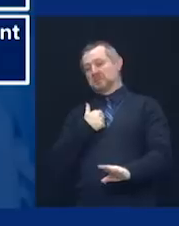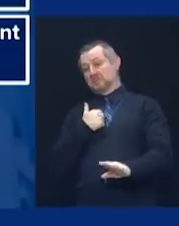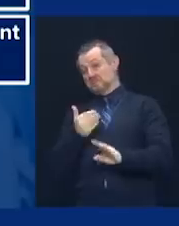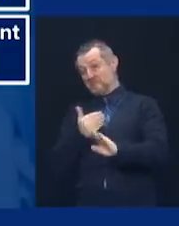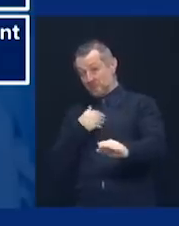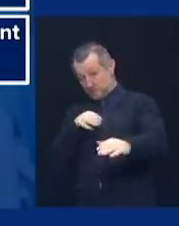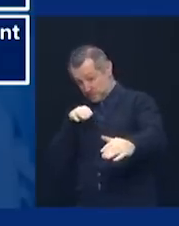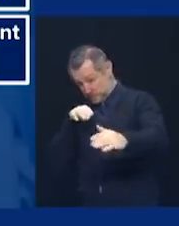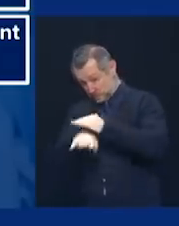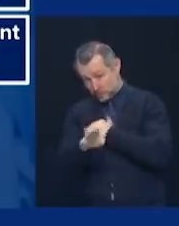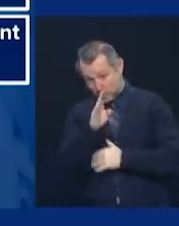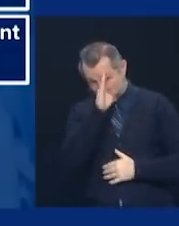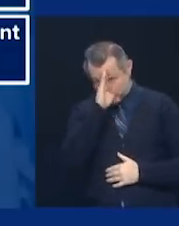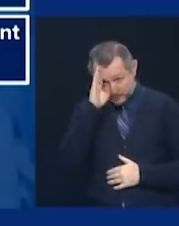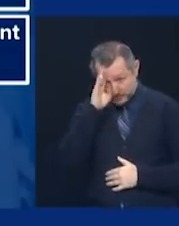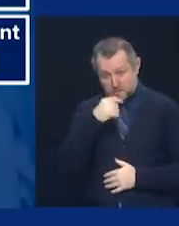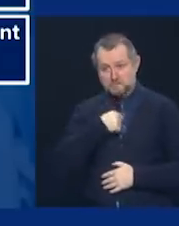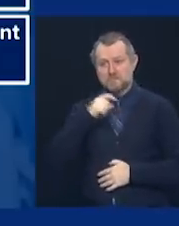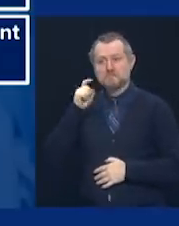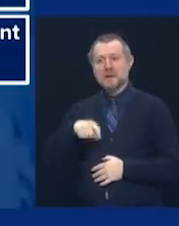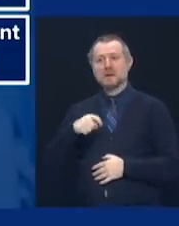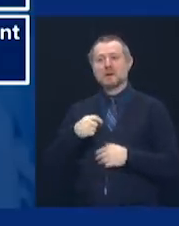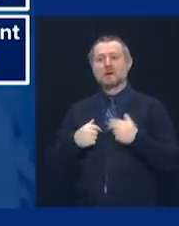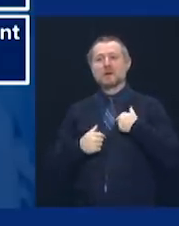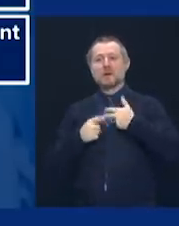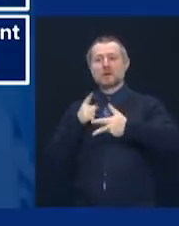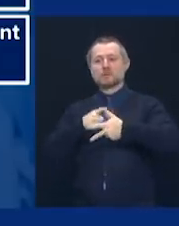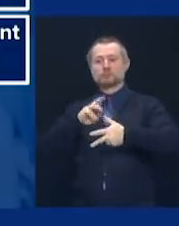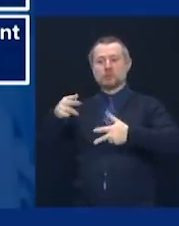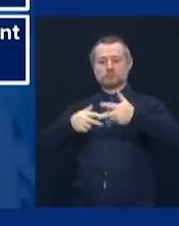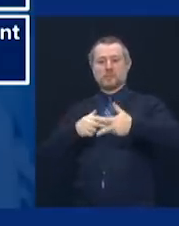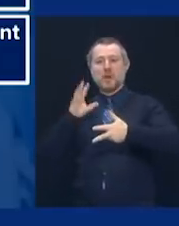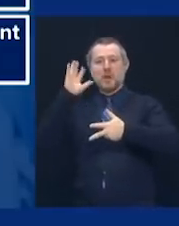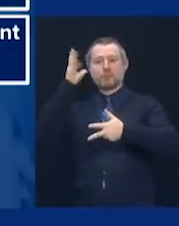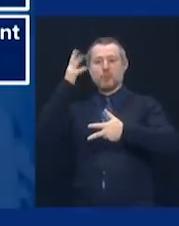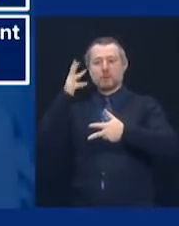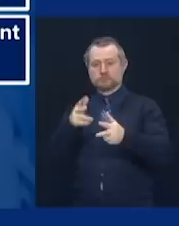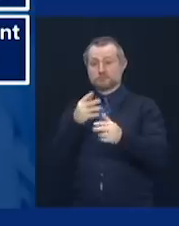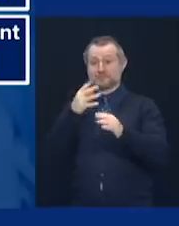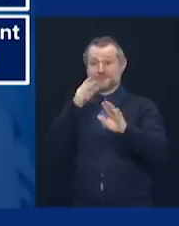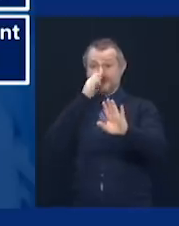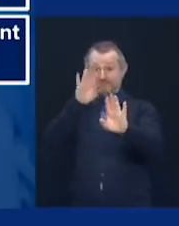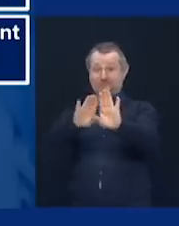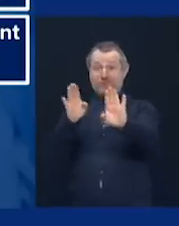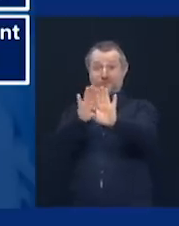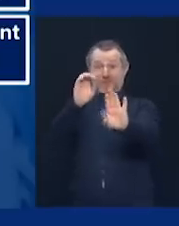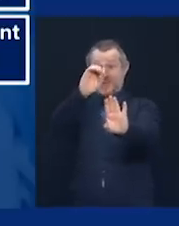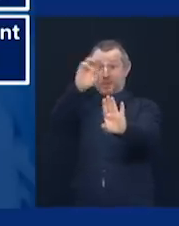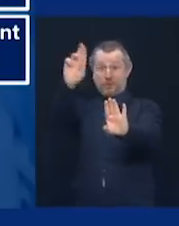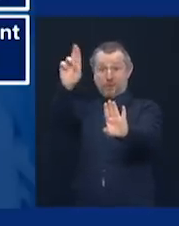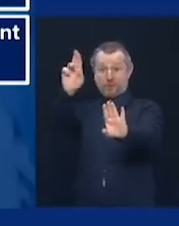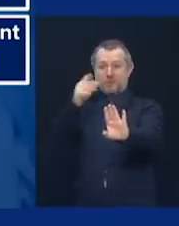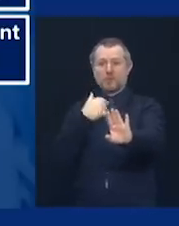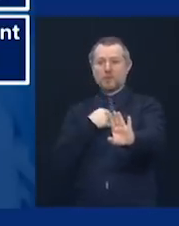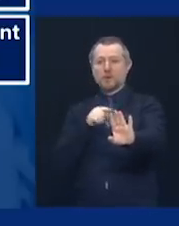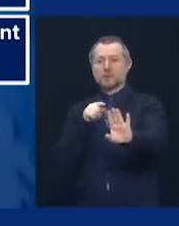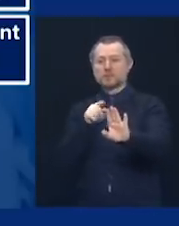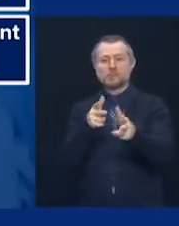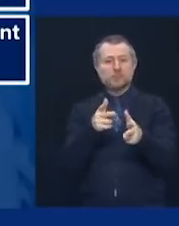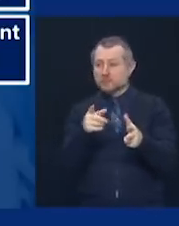front, and the ambulance takes the person to the neighboring hospital that has more